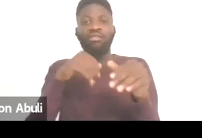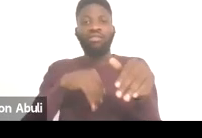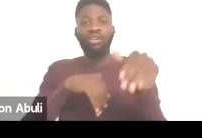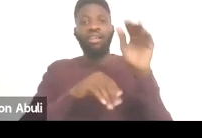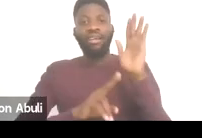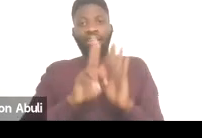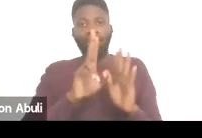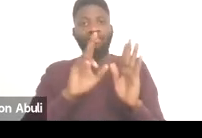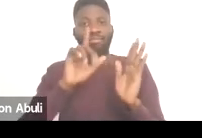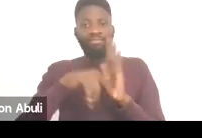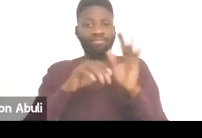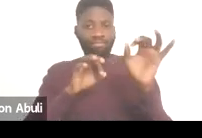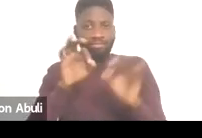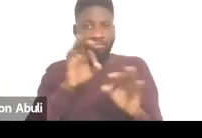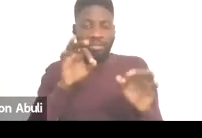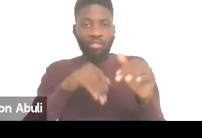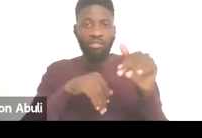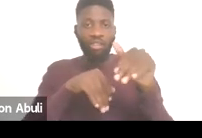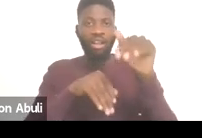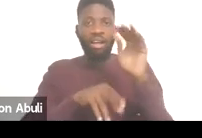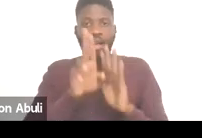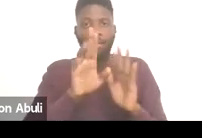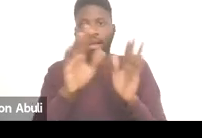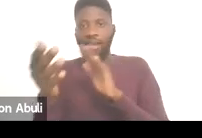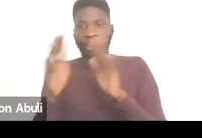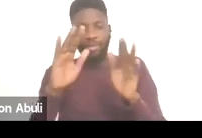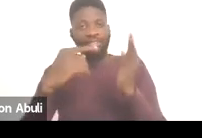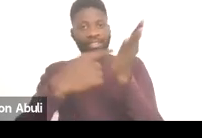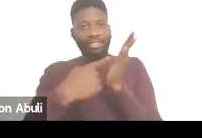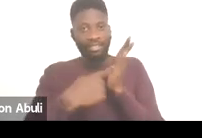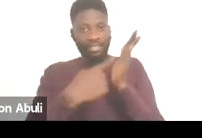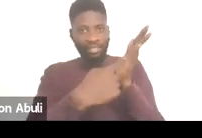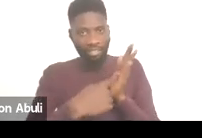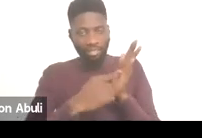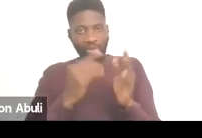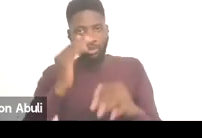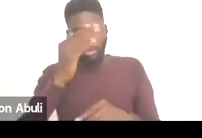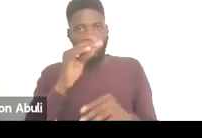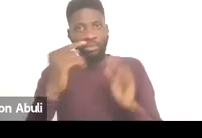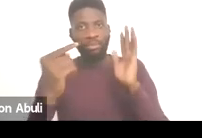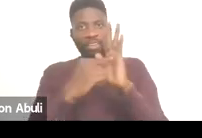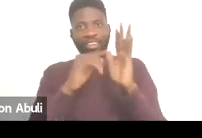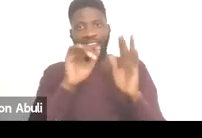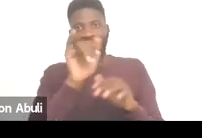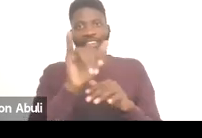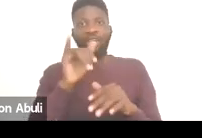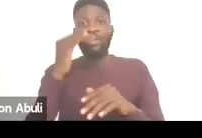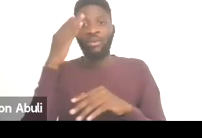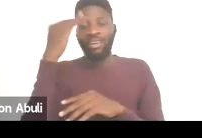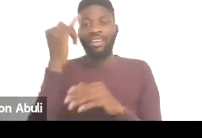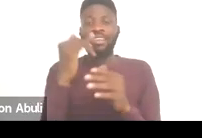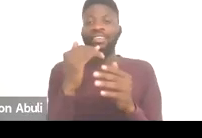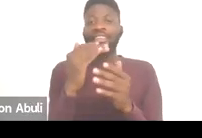follow-up, interview success and follow-up. This is where we are going to be discussing this, because some people